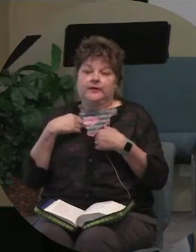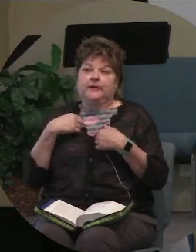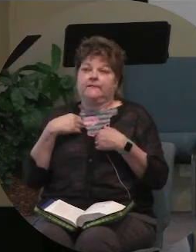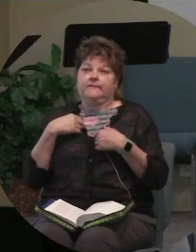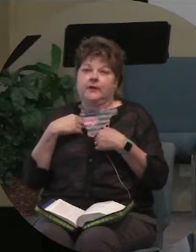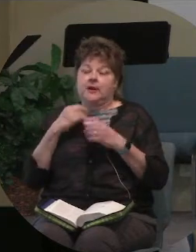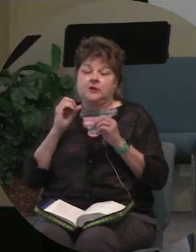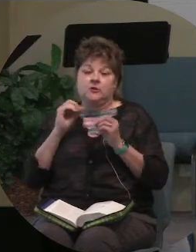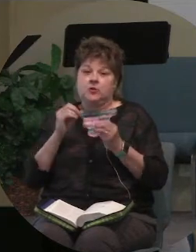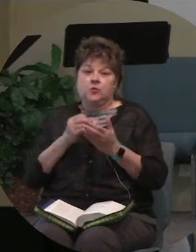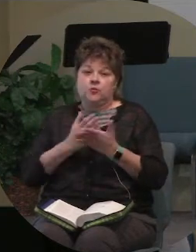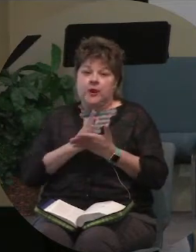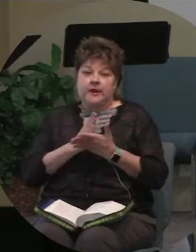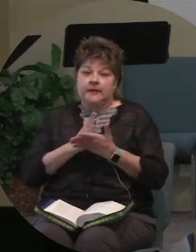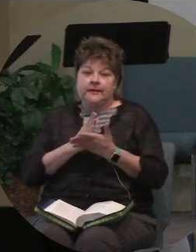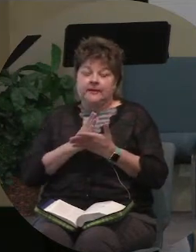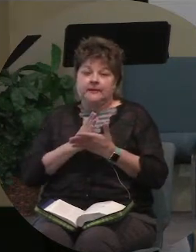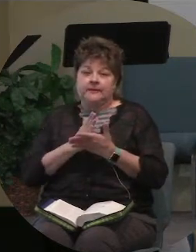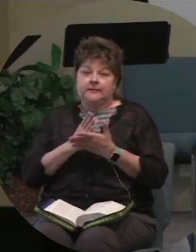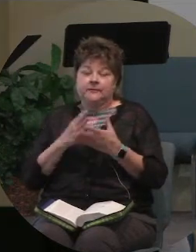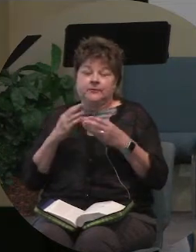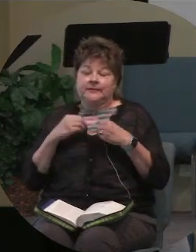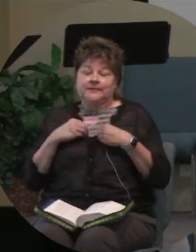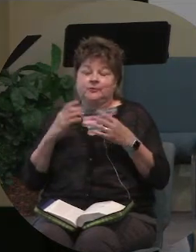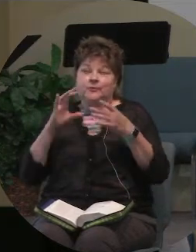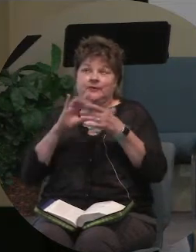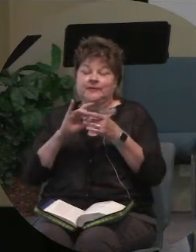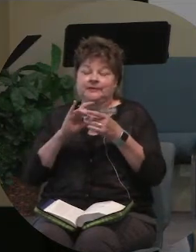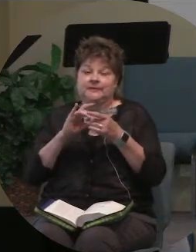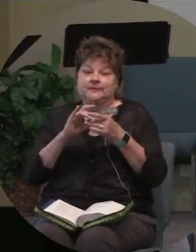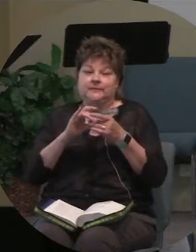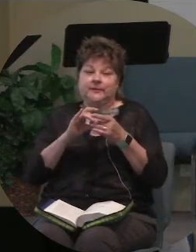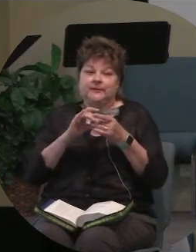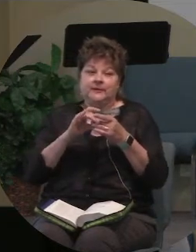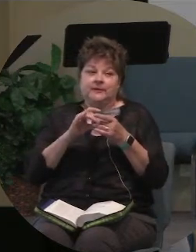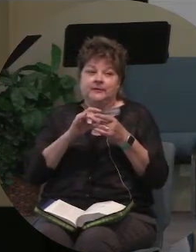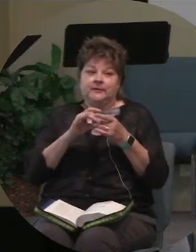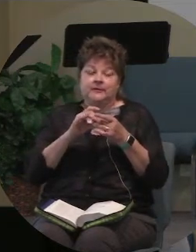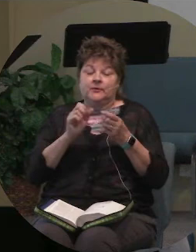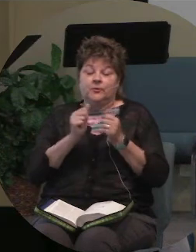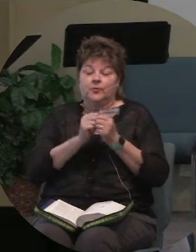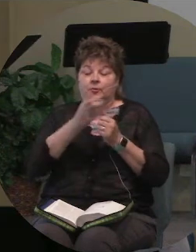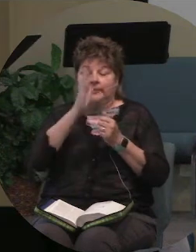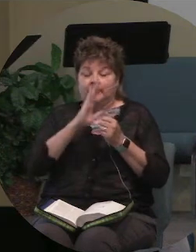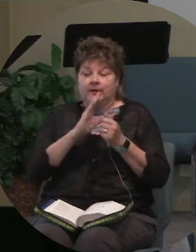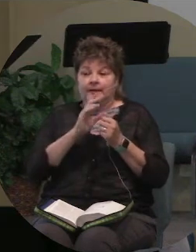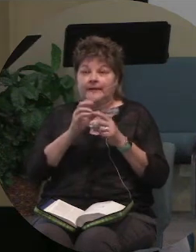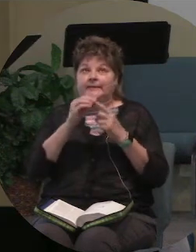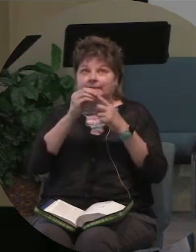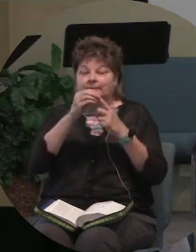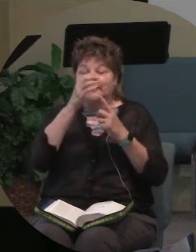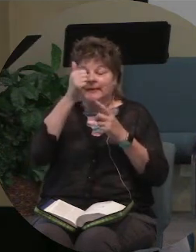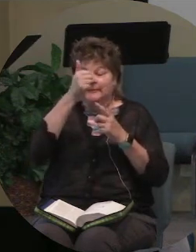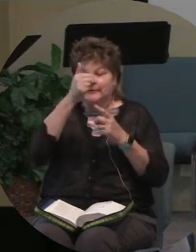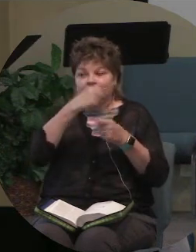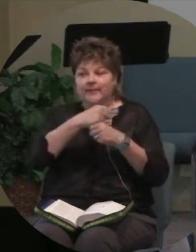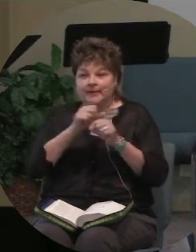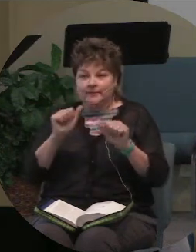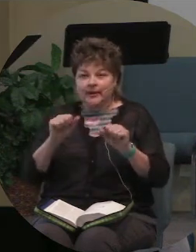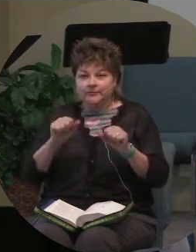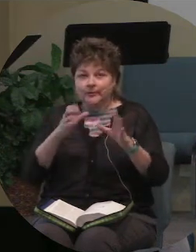to claim a relationship with God apart from his making it possible for us to receive